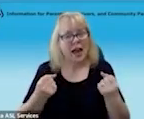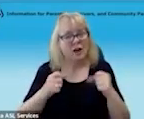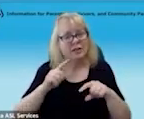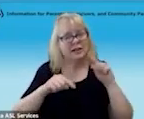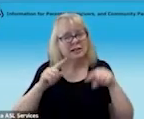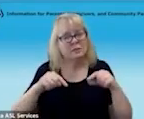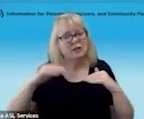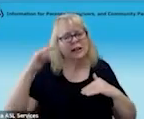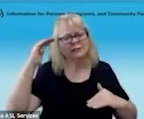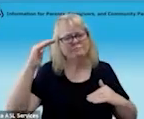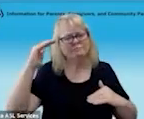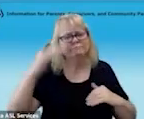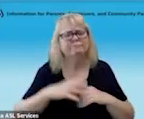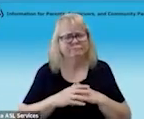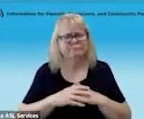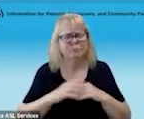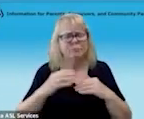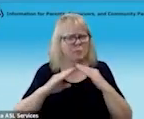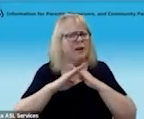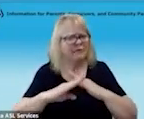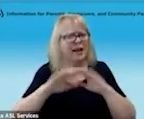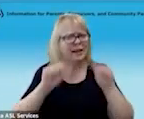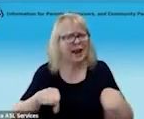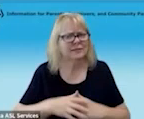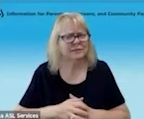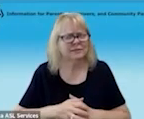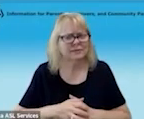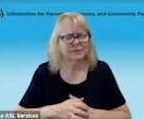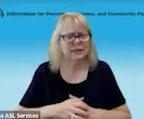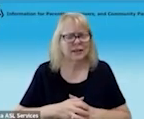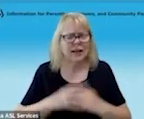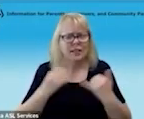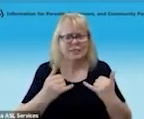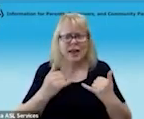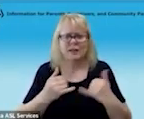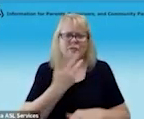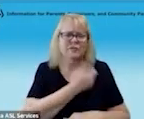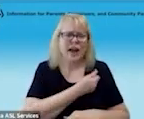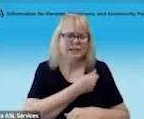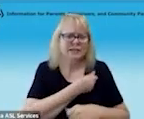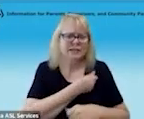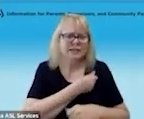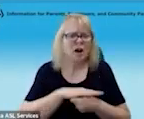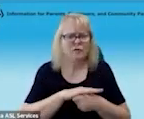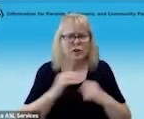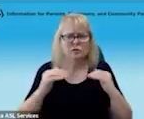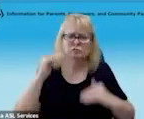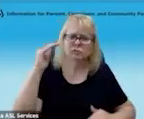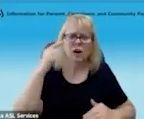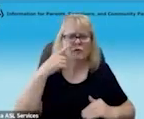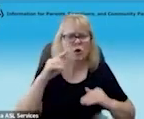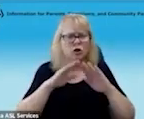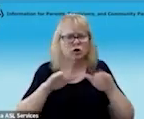vaccination coverage among children of color and children with disabilities can be